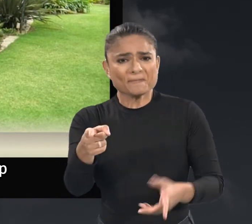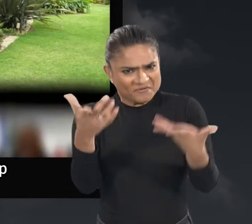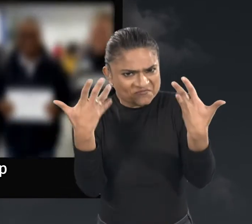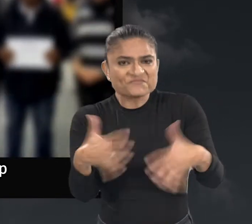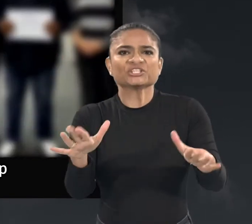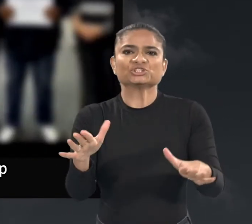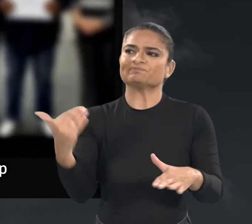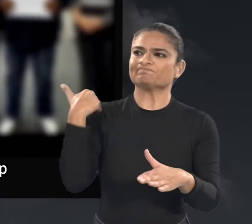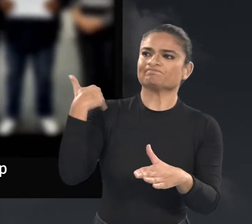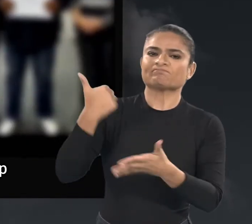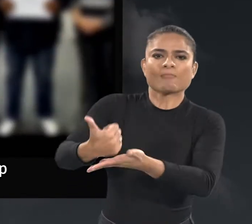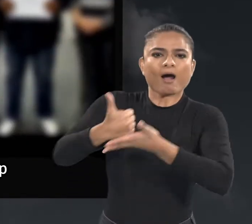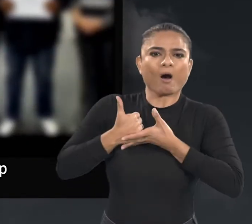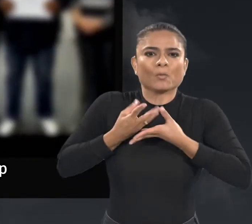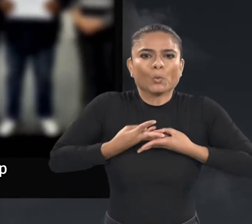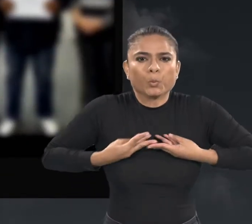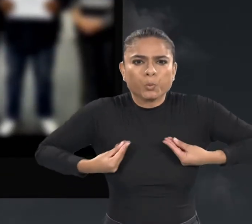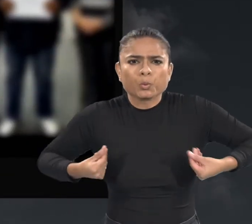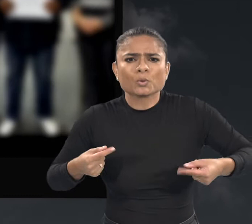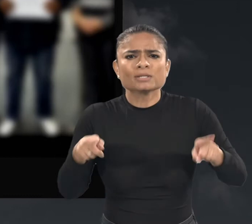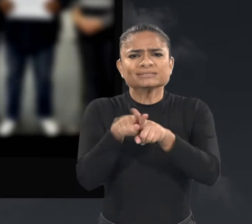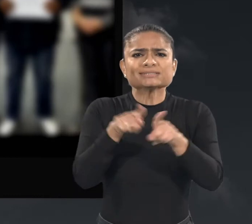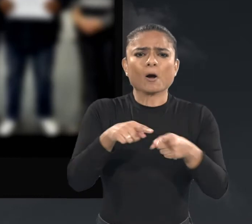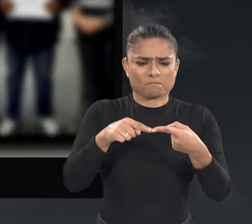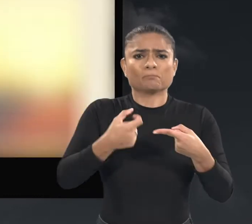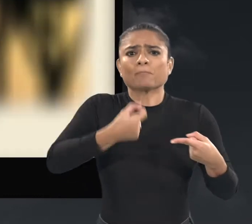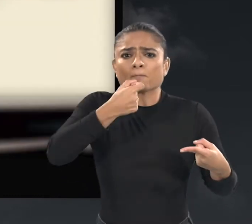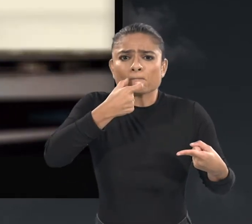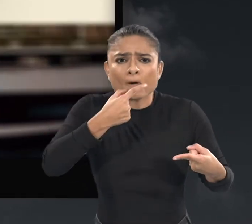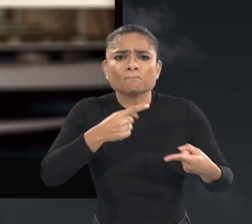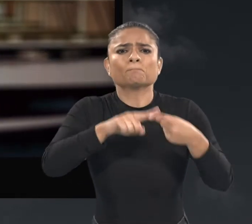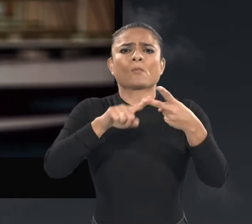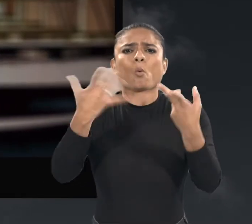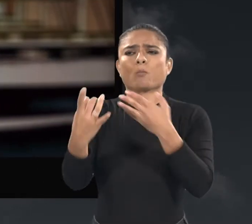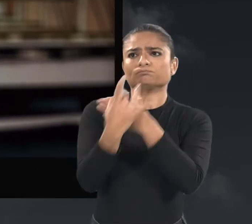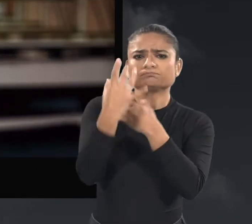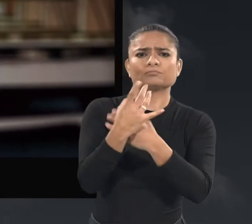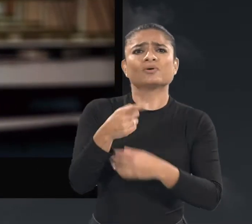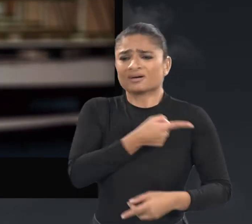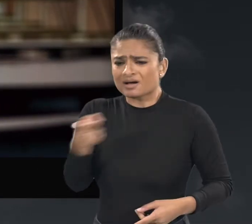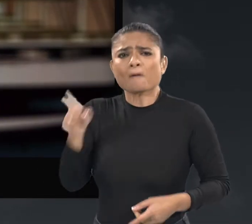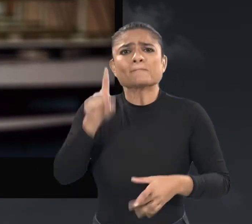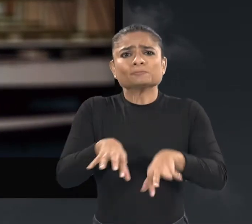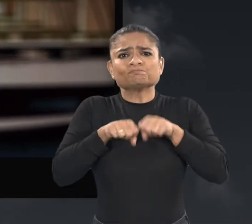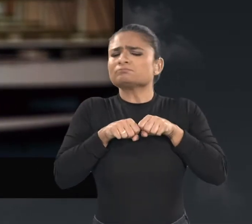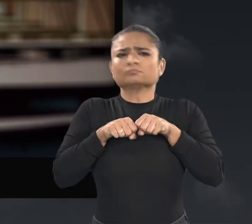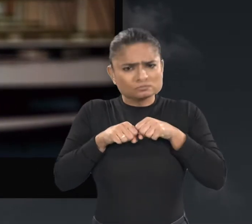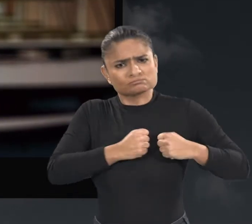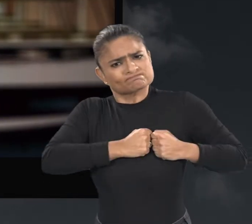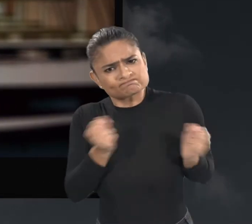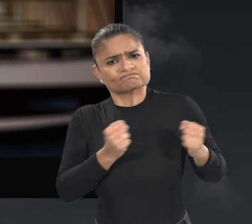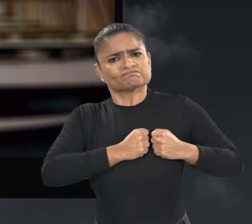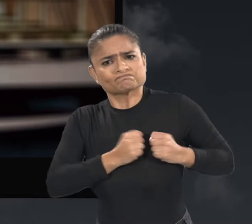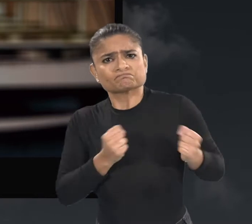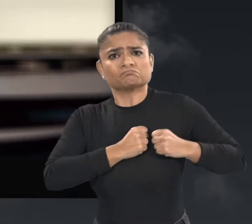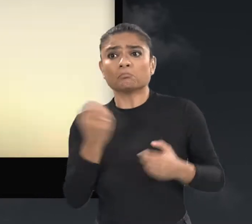Those people that abathole usizo and are currently on medication and they're stable, then they should come out and speak,